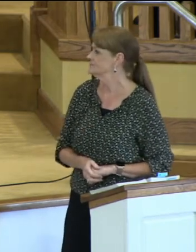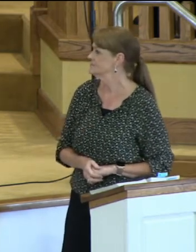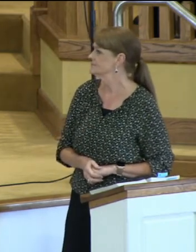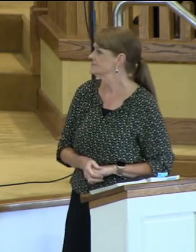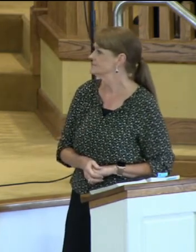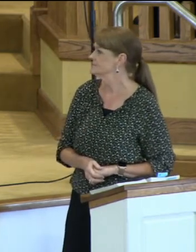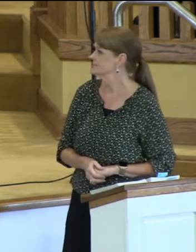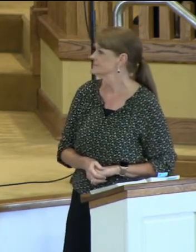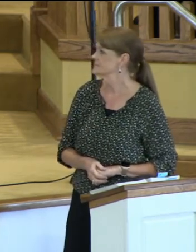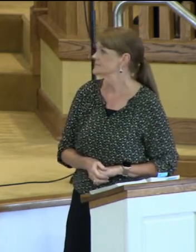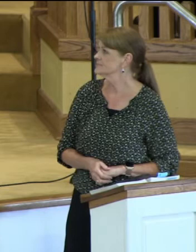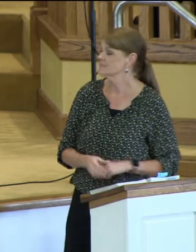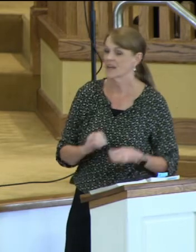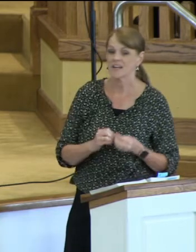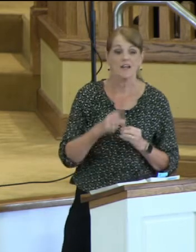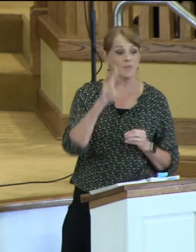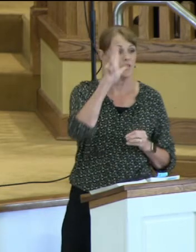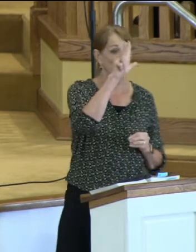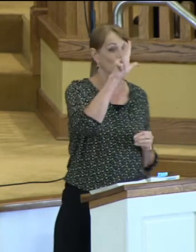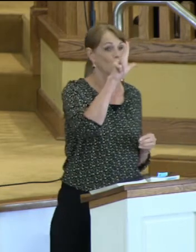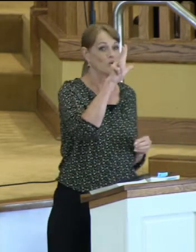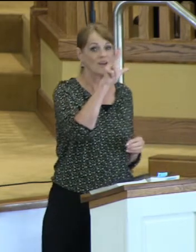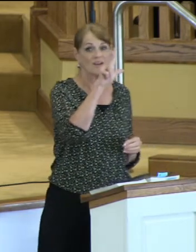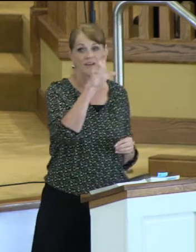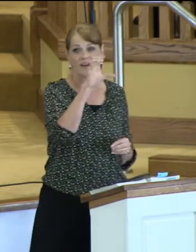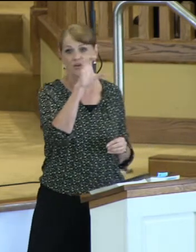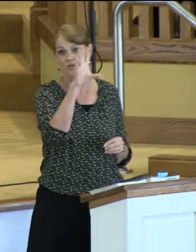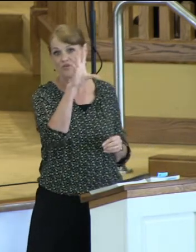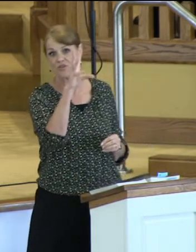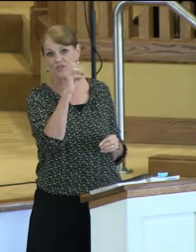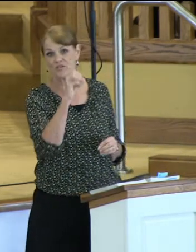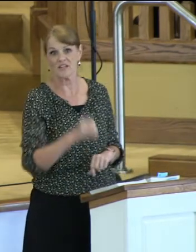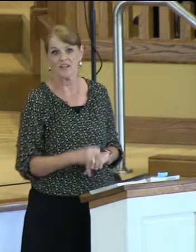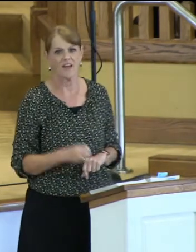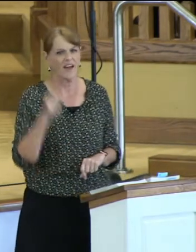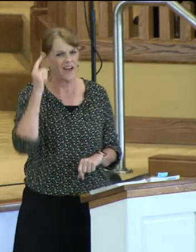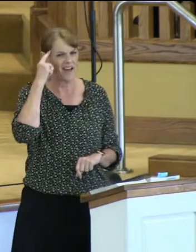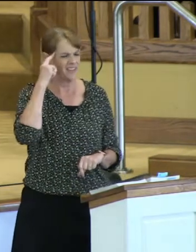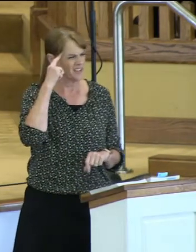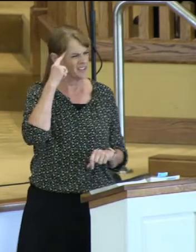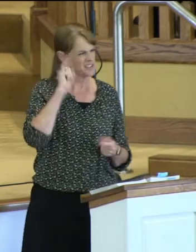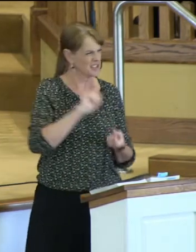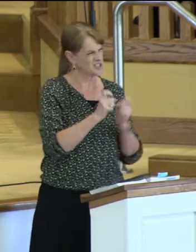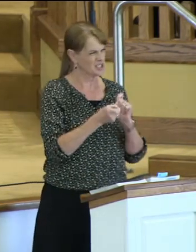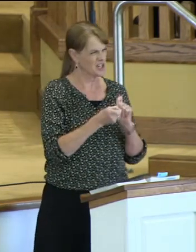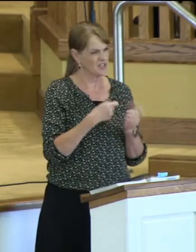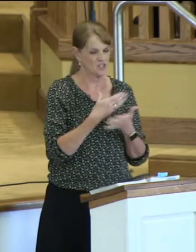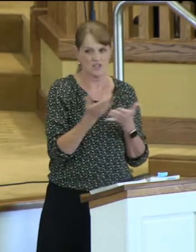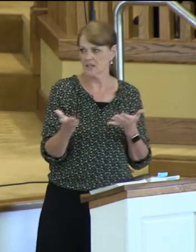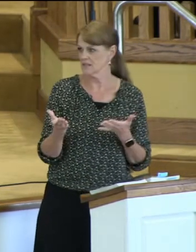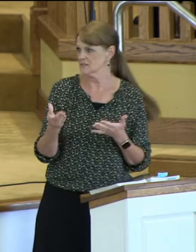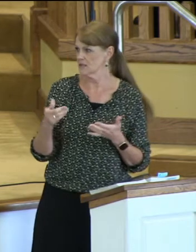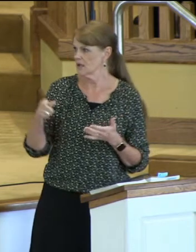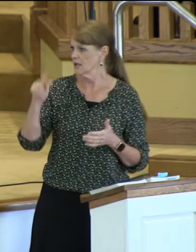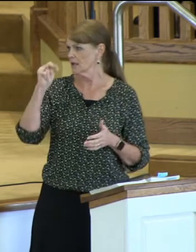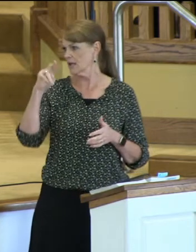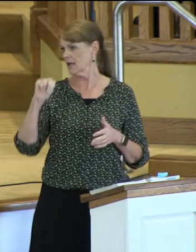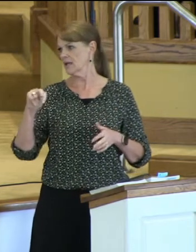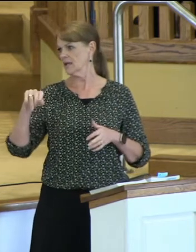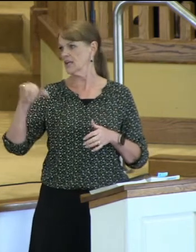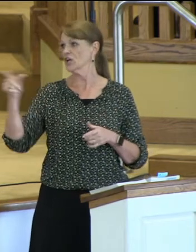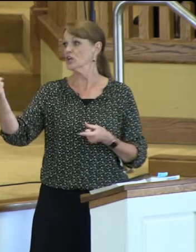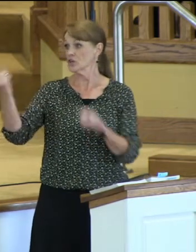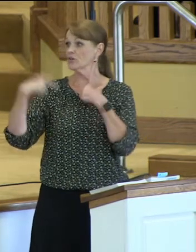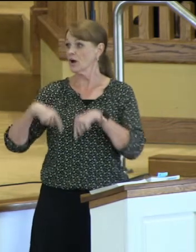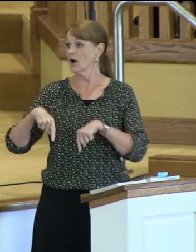All right, y'all, turn to number 350. I think we'll just, to mix things up a little bit, we'll sing two verses. Kenny, you'll come and read